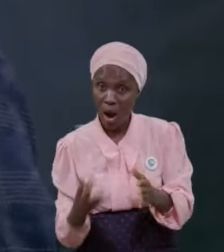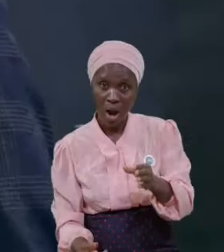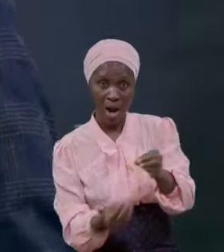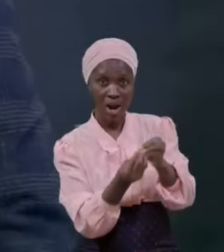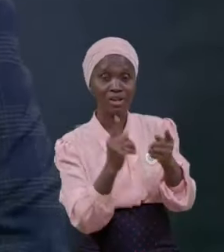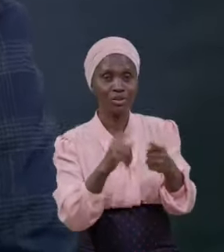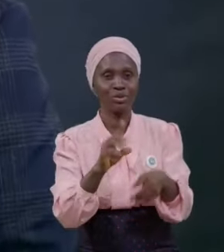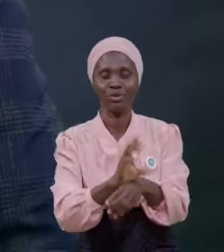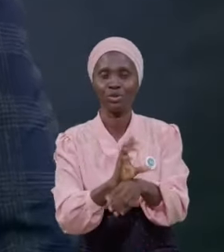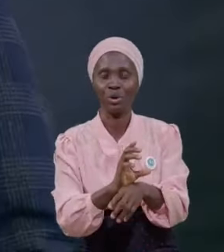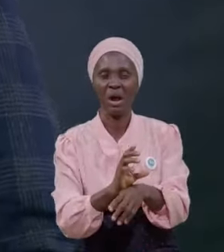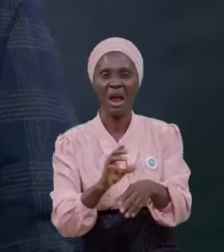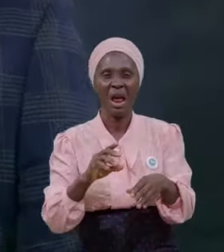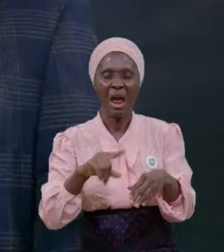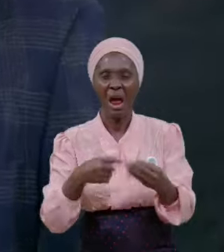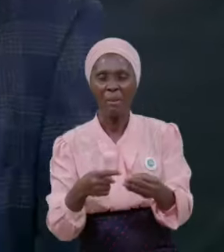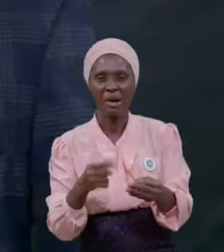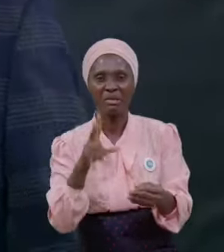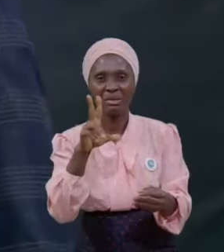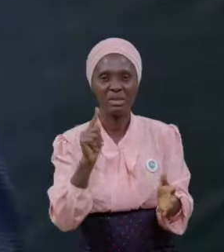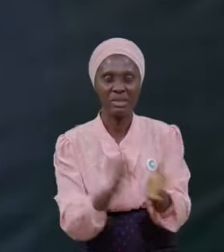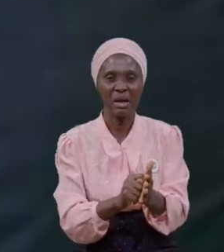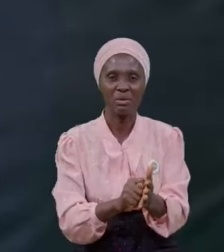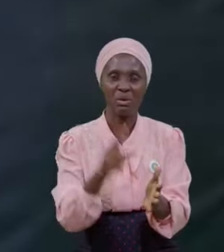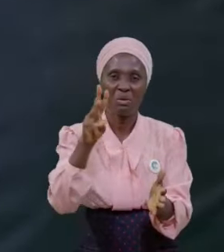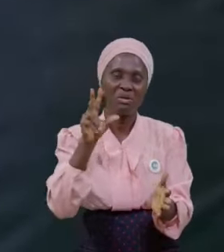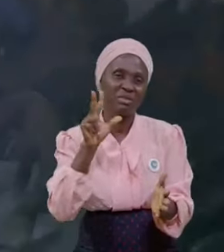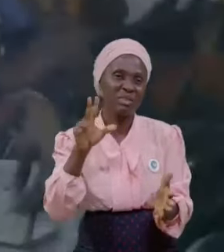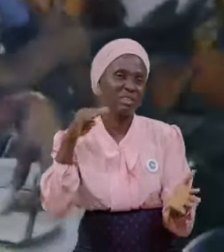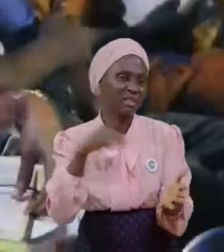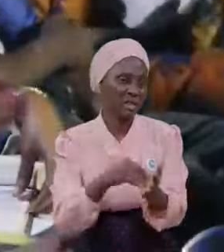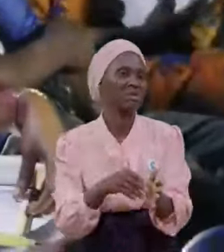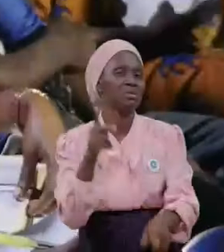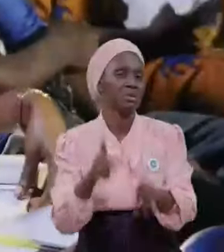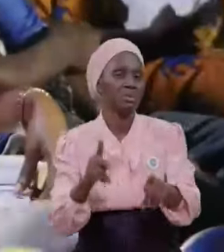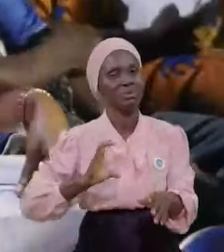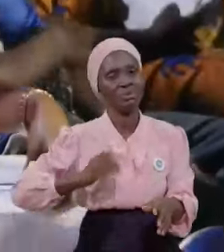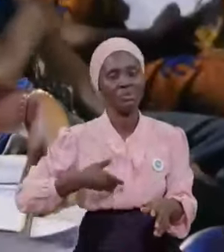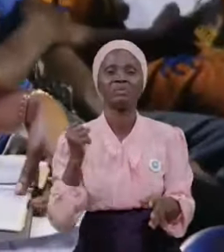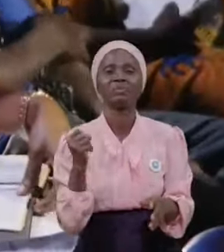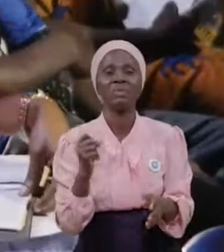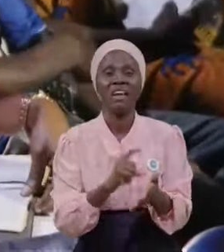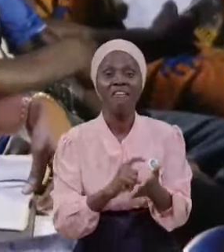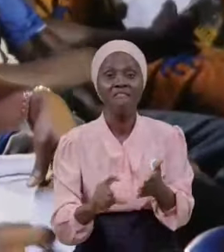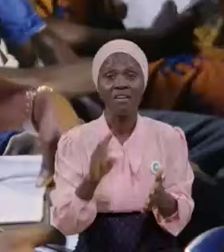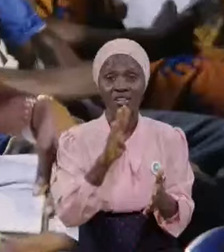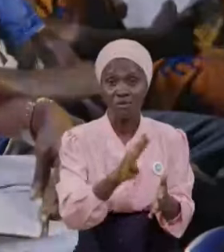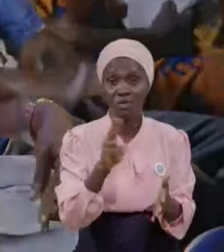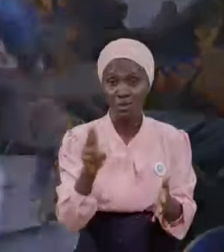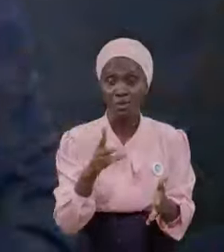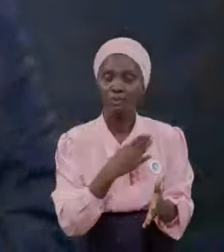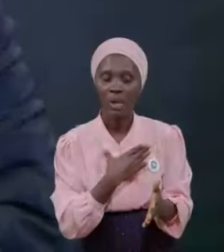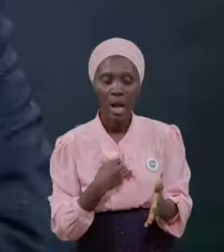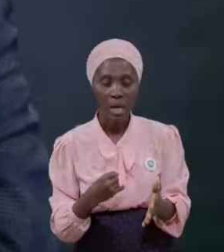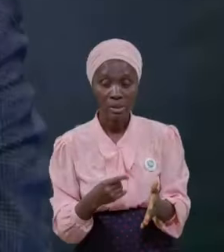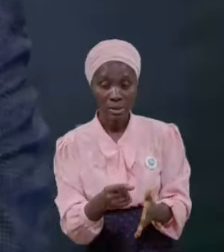at verse 42. In verse 42, and they continued steadfastly. Those are